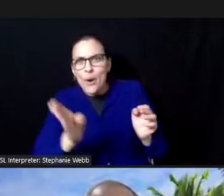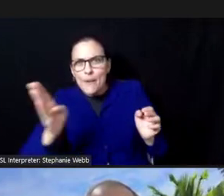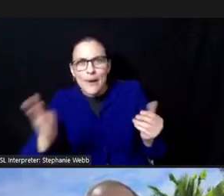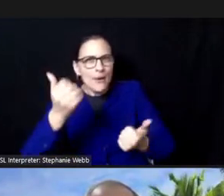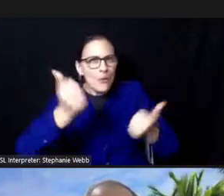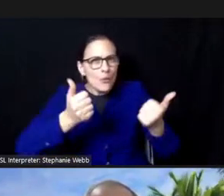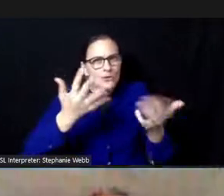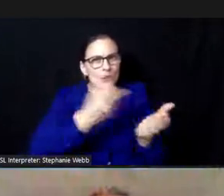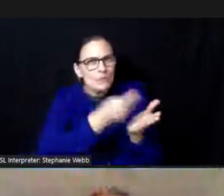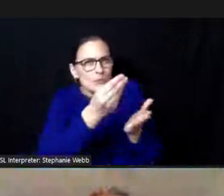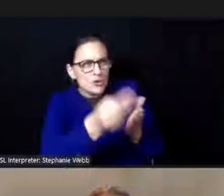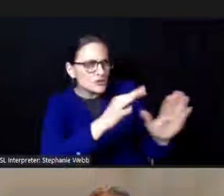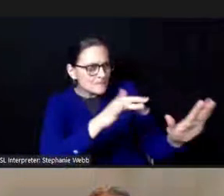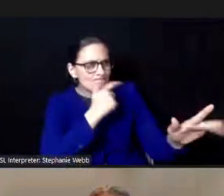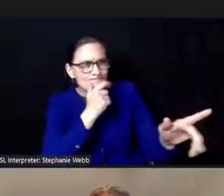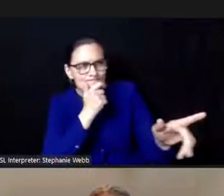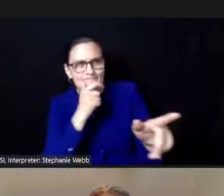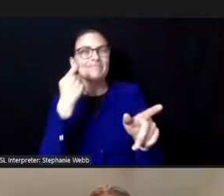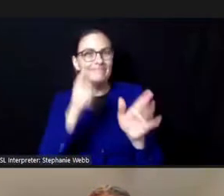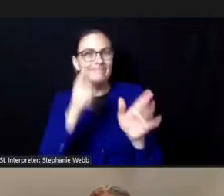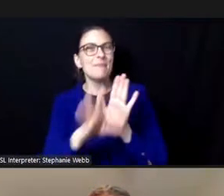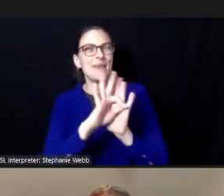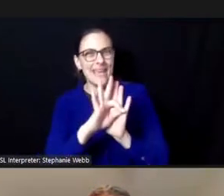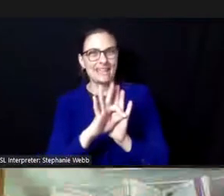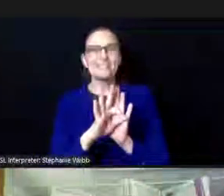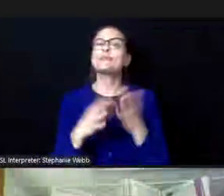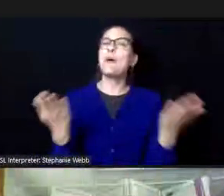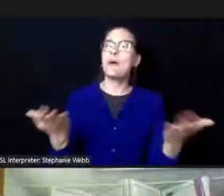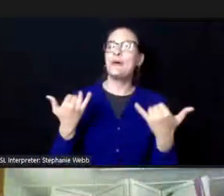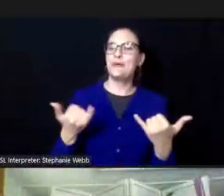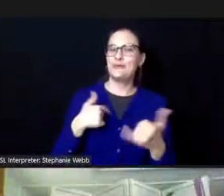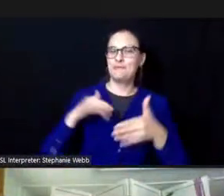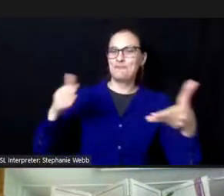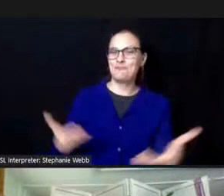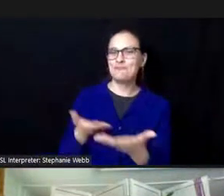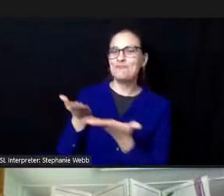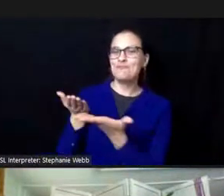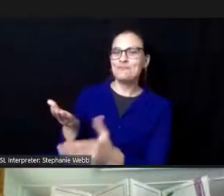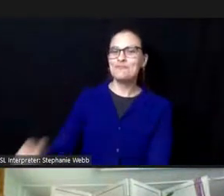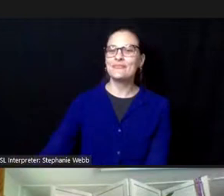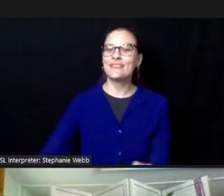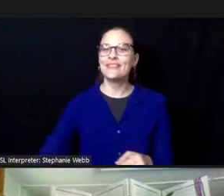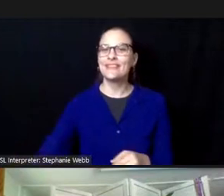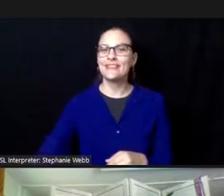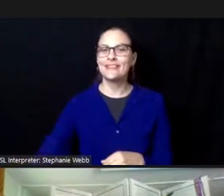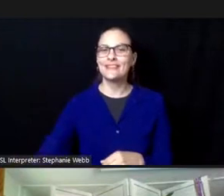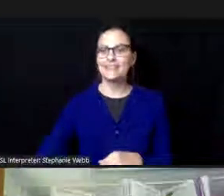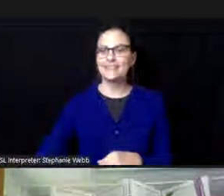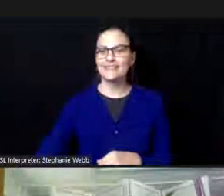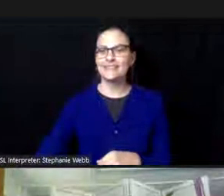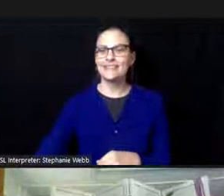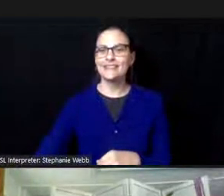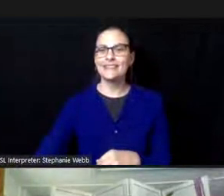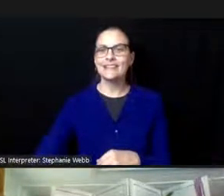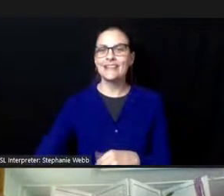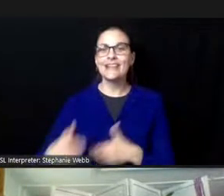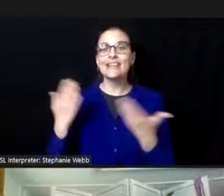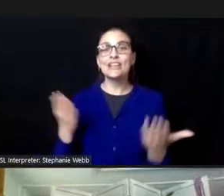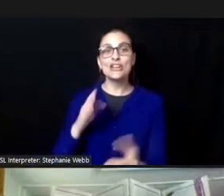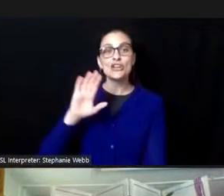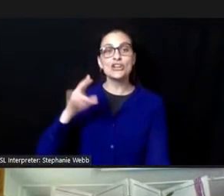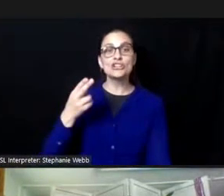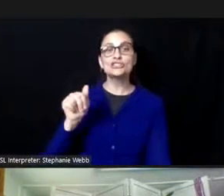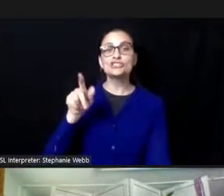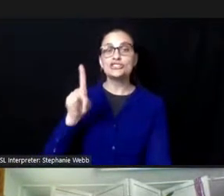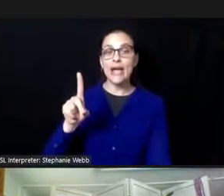welcome Chet Mehta from Texas, Alan Patton from Georgia, Jackie Georgie from Florida,